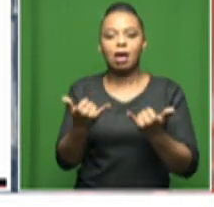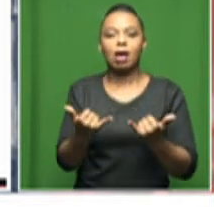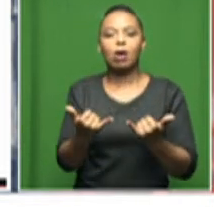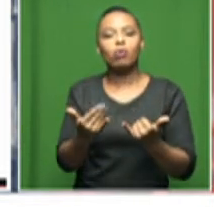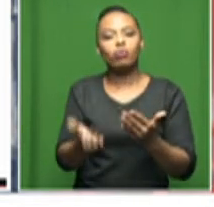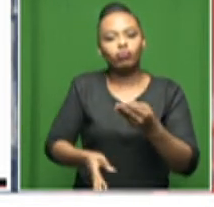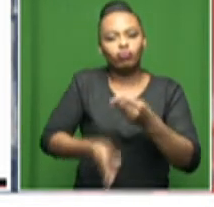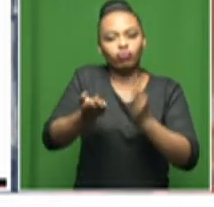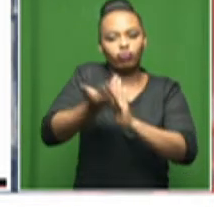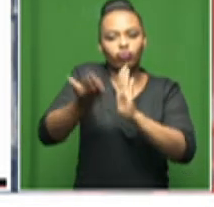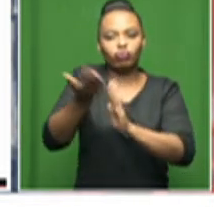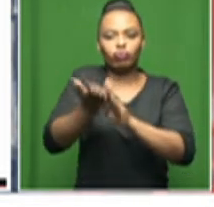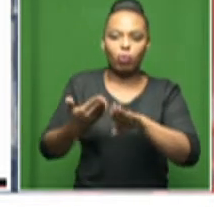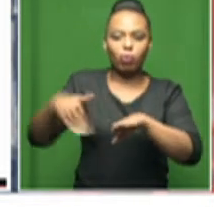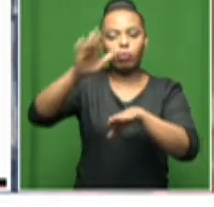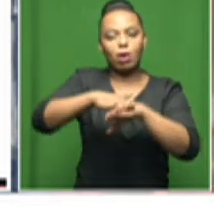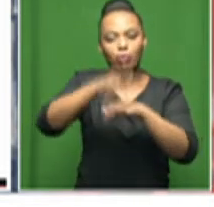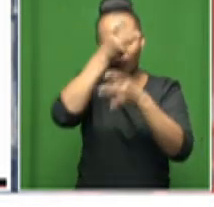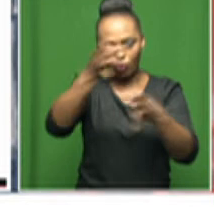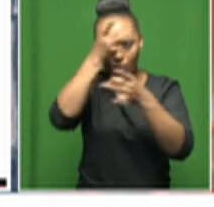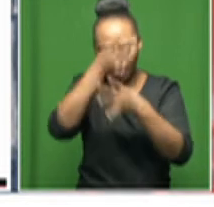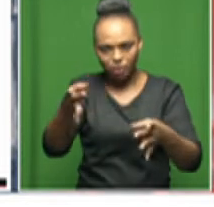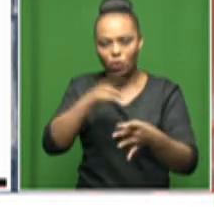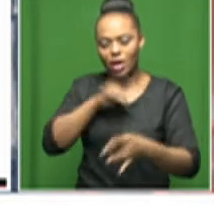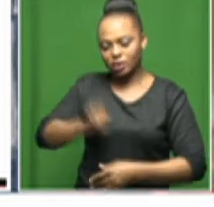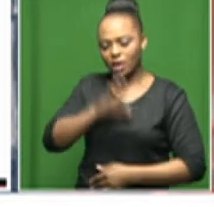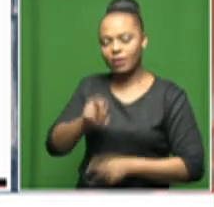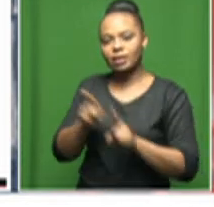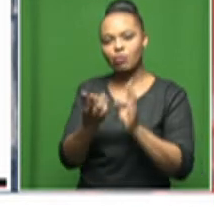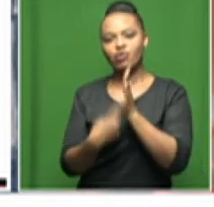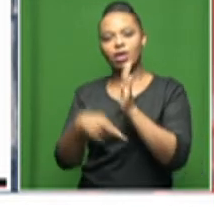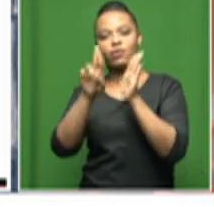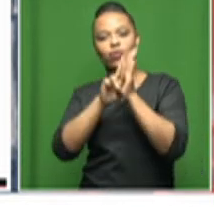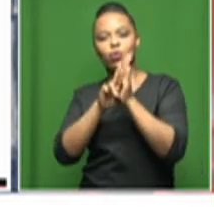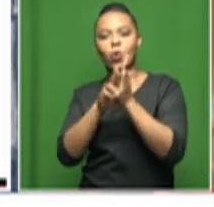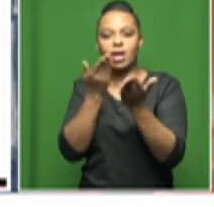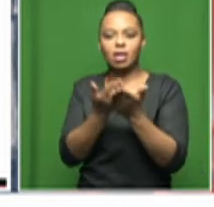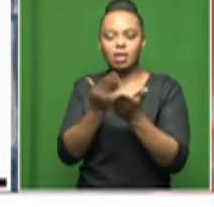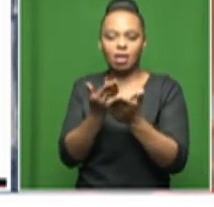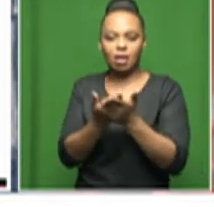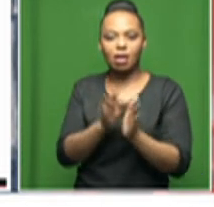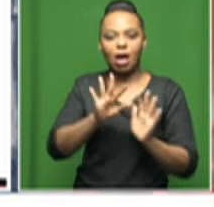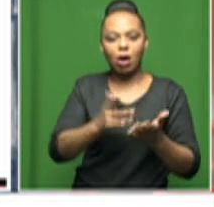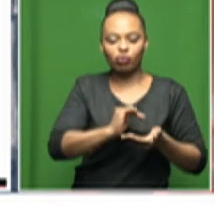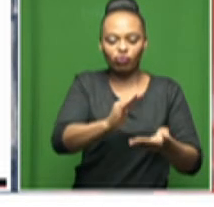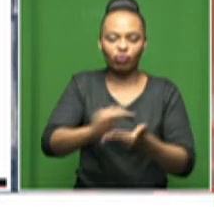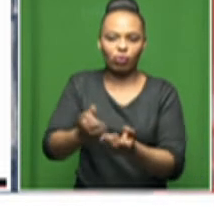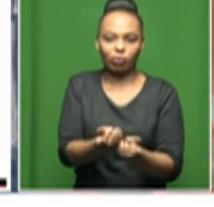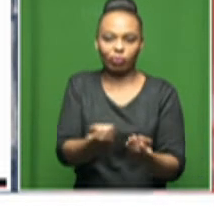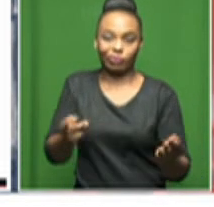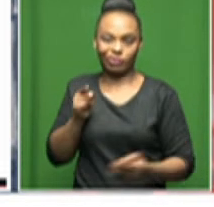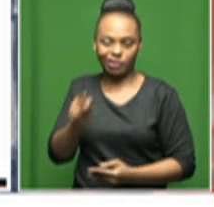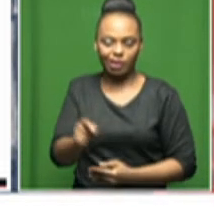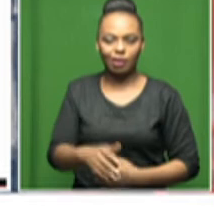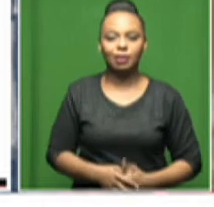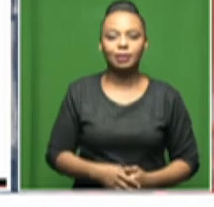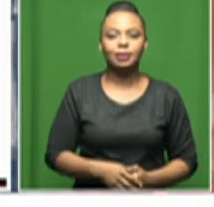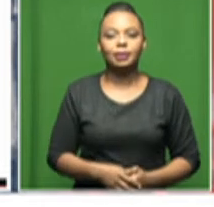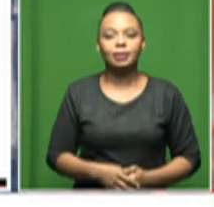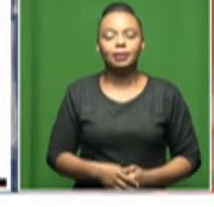more data to the dossier so that SAPRA can review this on a rolling in a rolling way. So